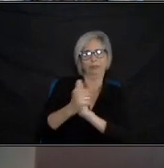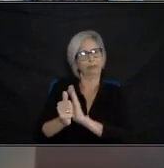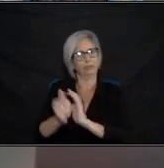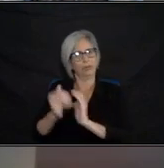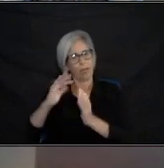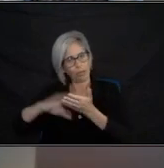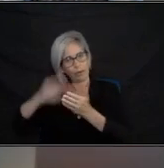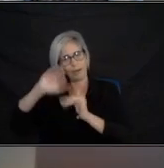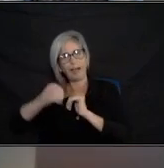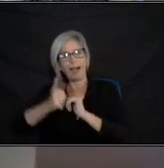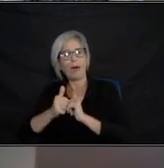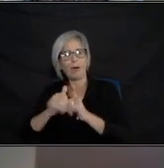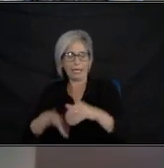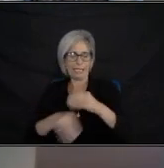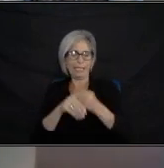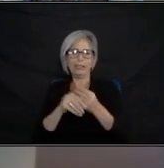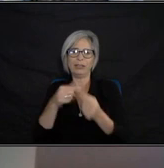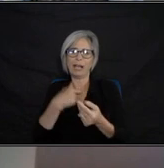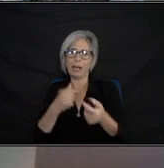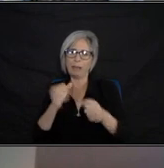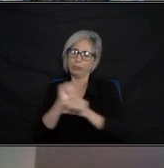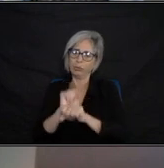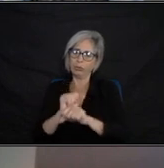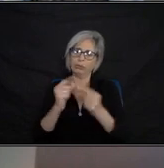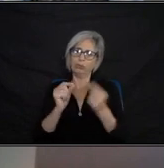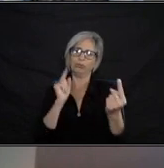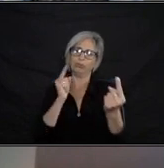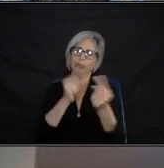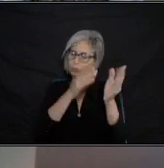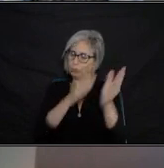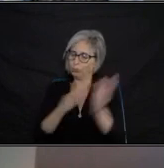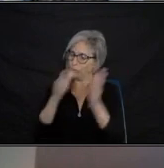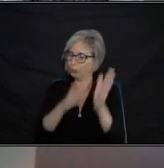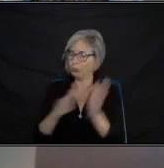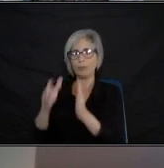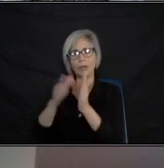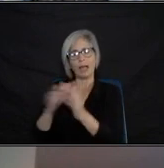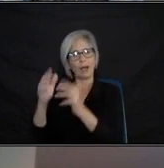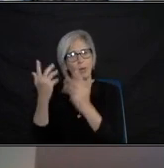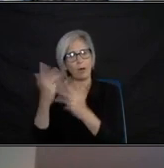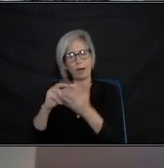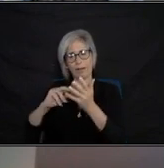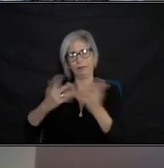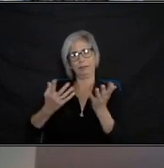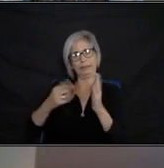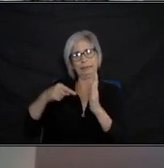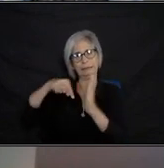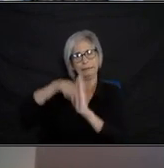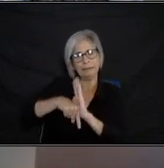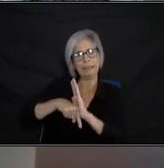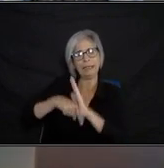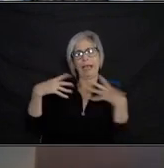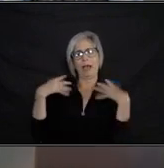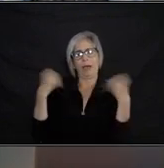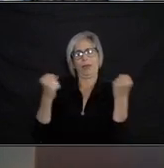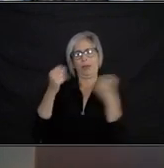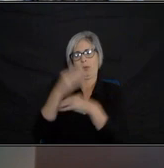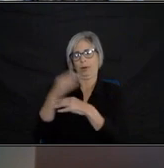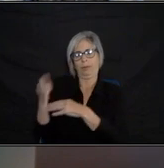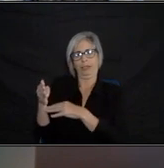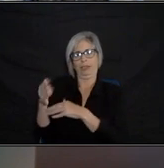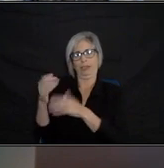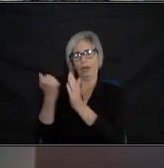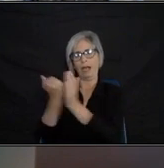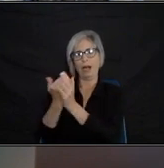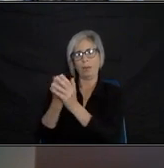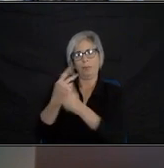addition, I would like to, I'm in the works to plan to have a meaningful discussion with Healthier Boynton Beach to help educate our